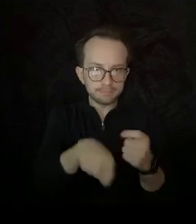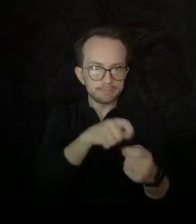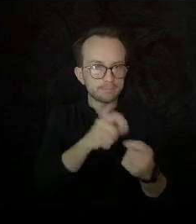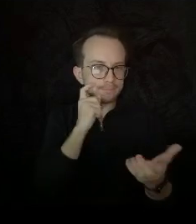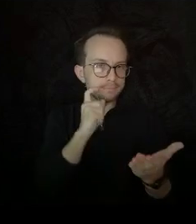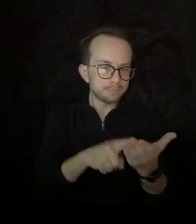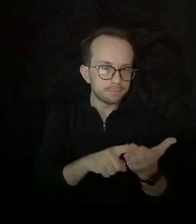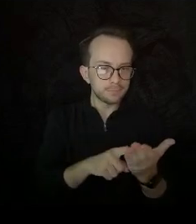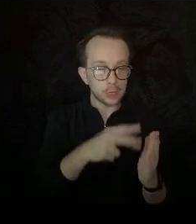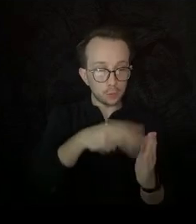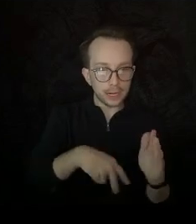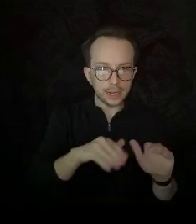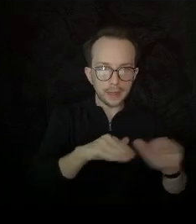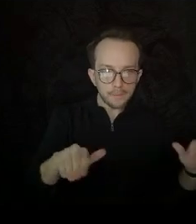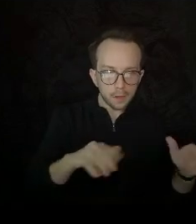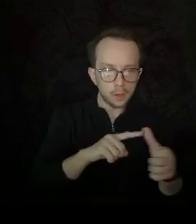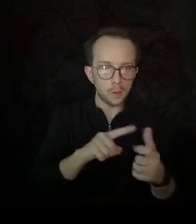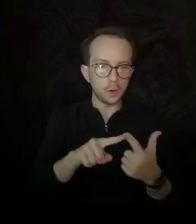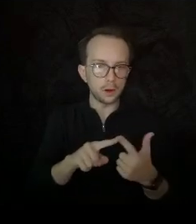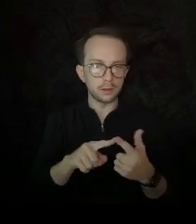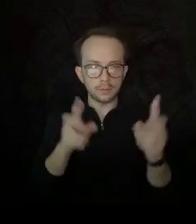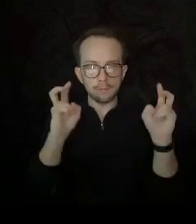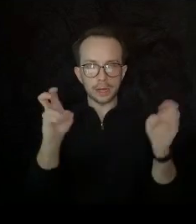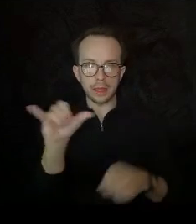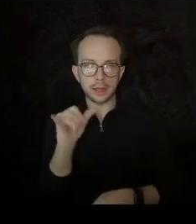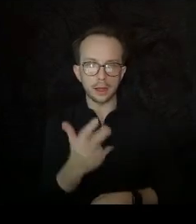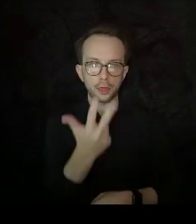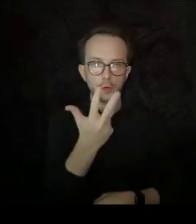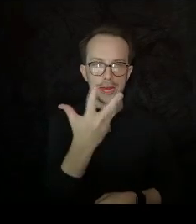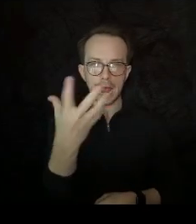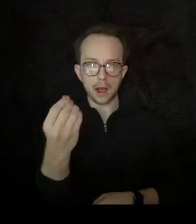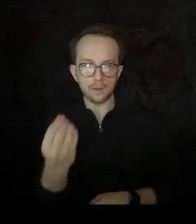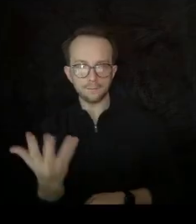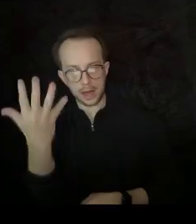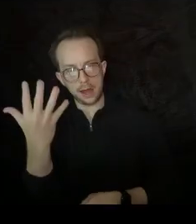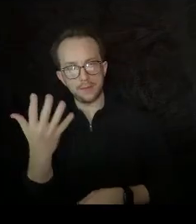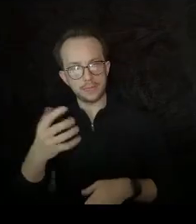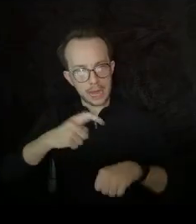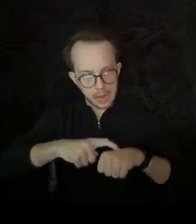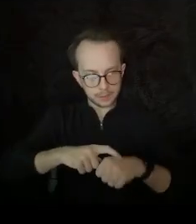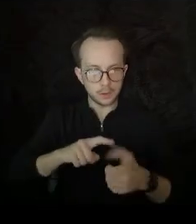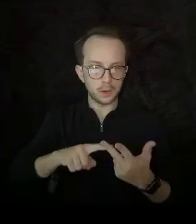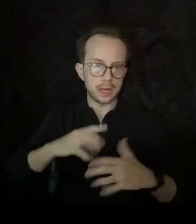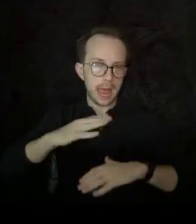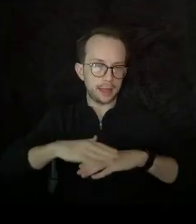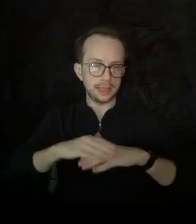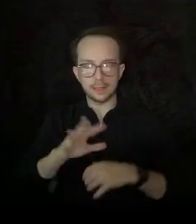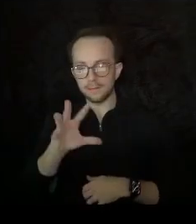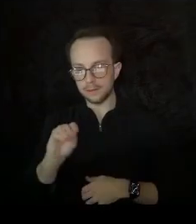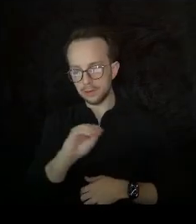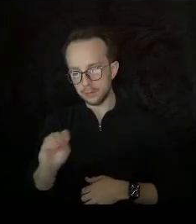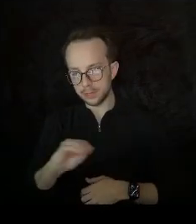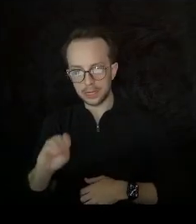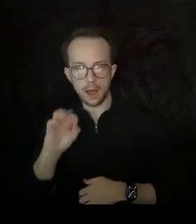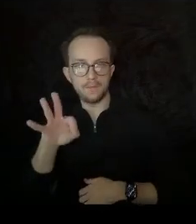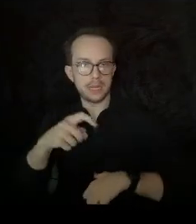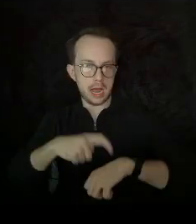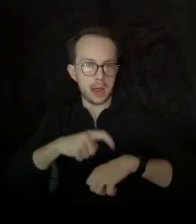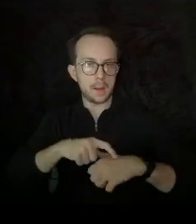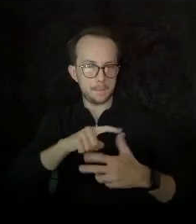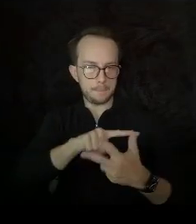phrases like in 3 out of 5 trials, or at least 50% of the time. For